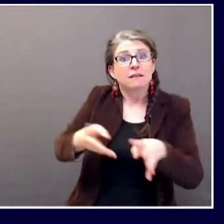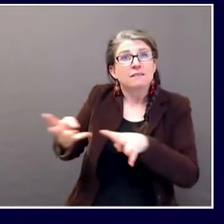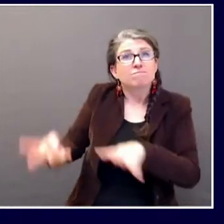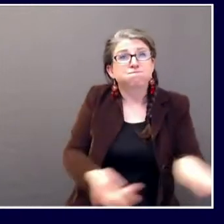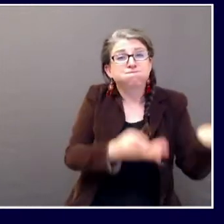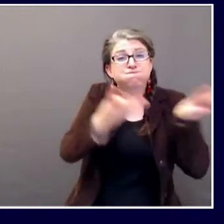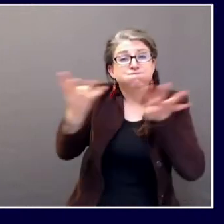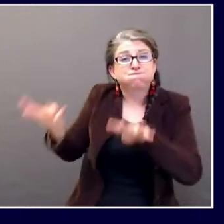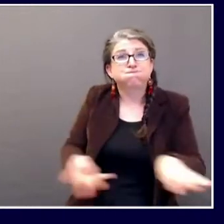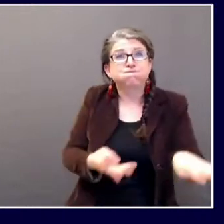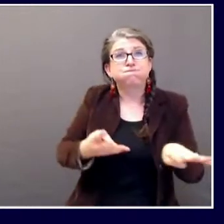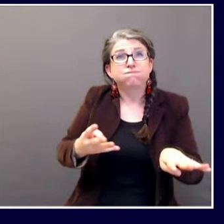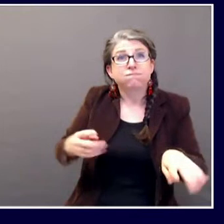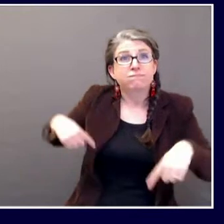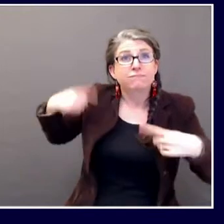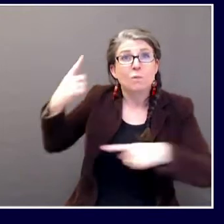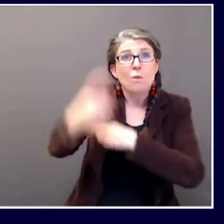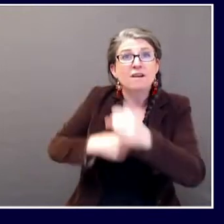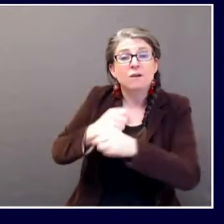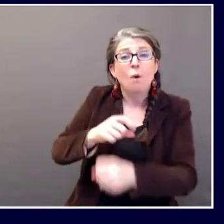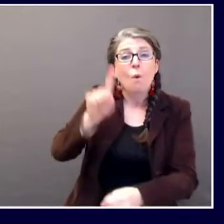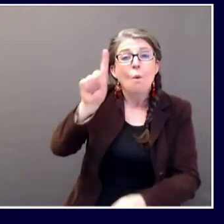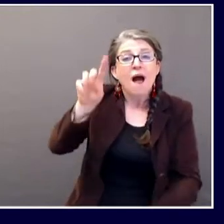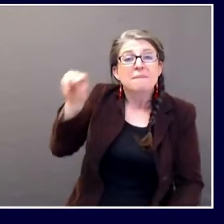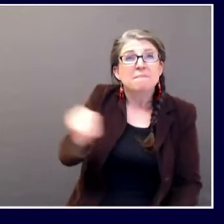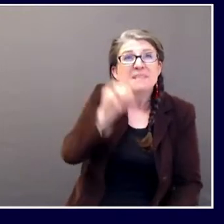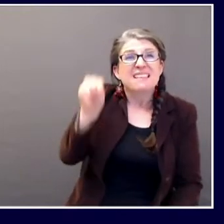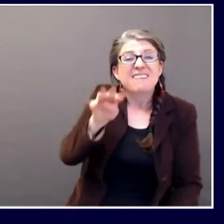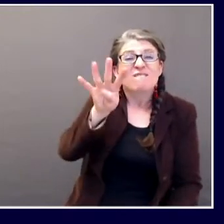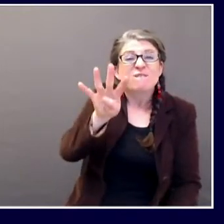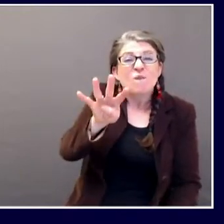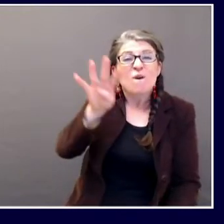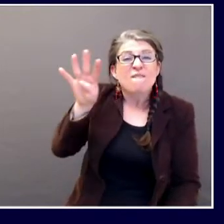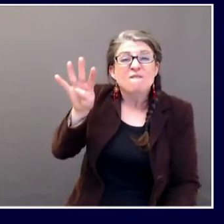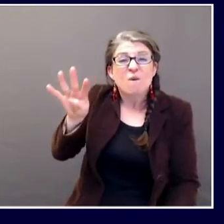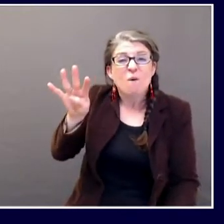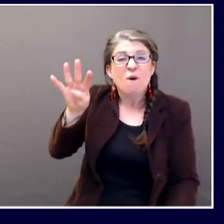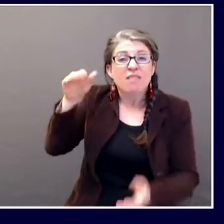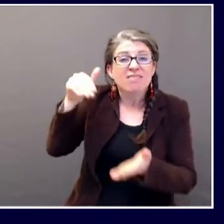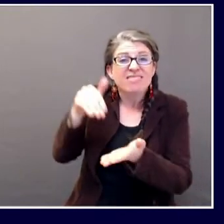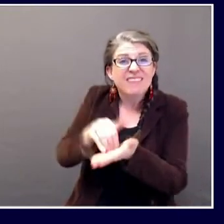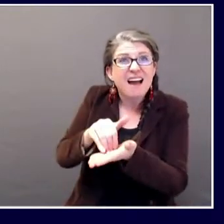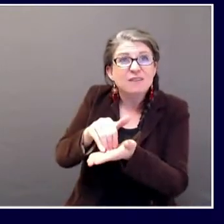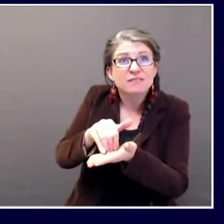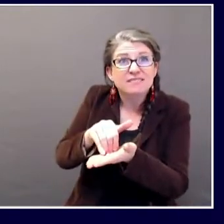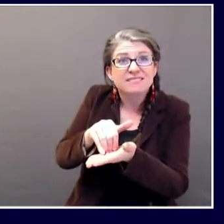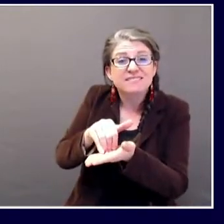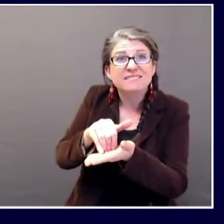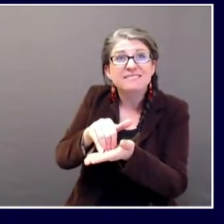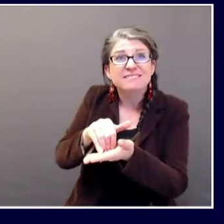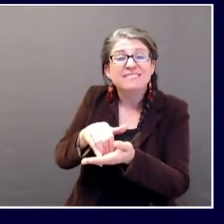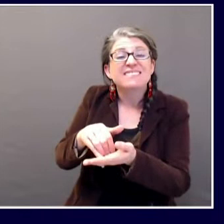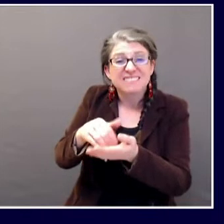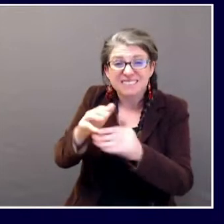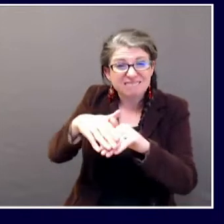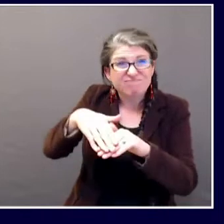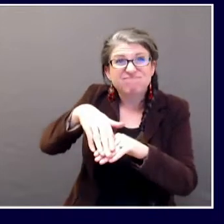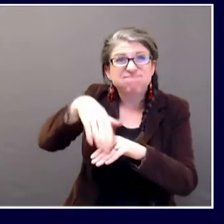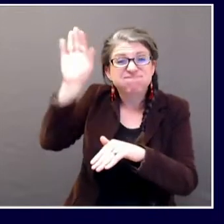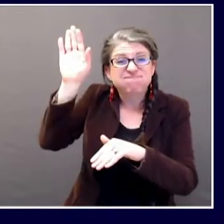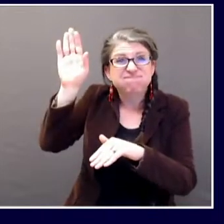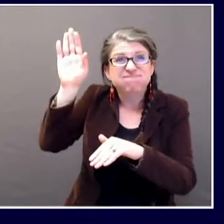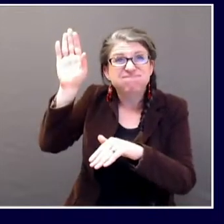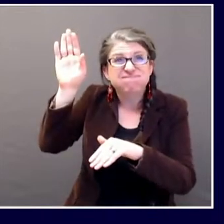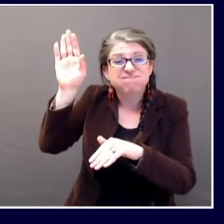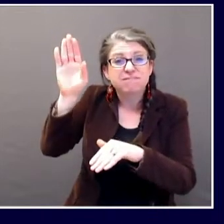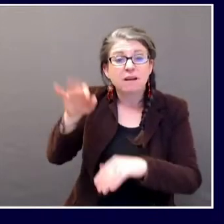1,404,000 to be almost exact. That is more than 1 PCR test for every single Maine person right now that has been reported